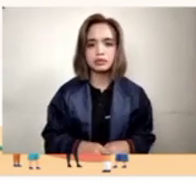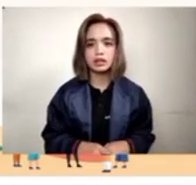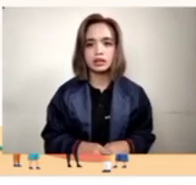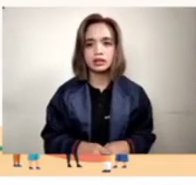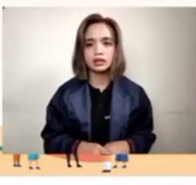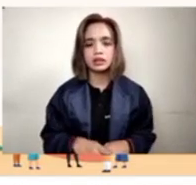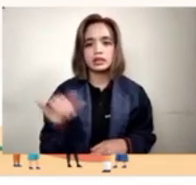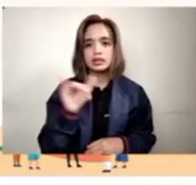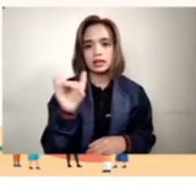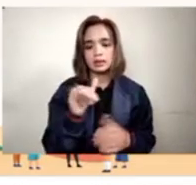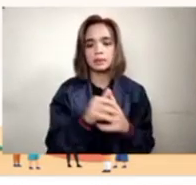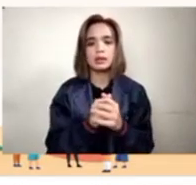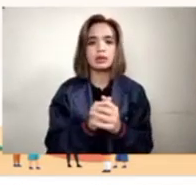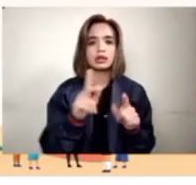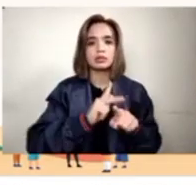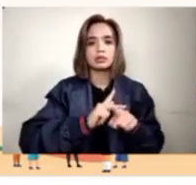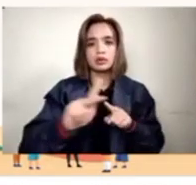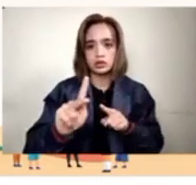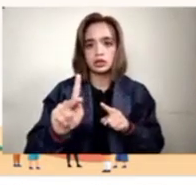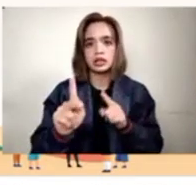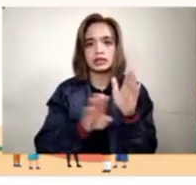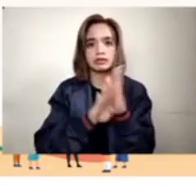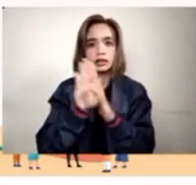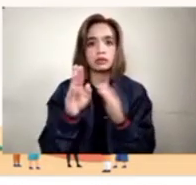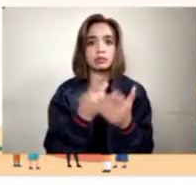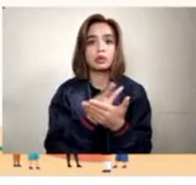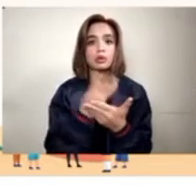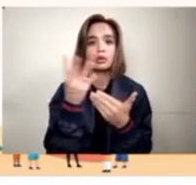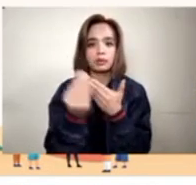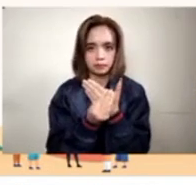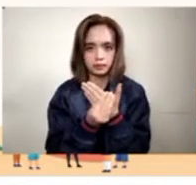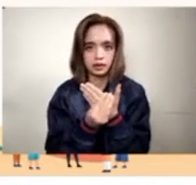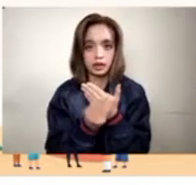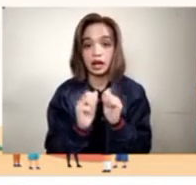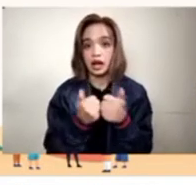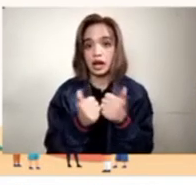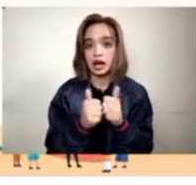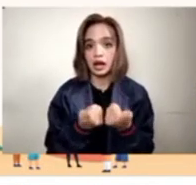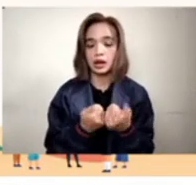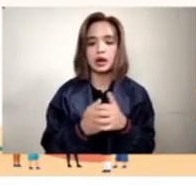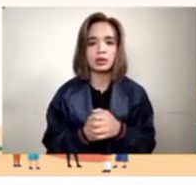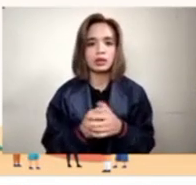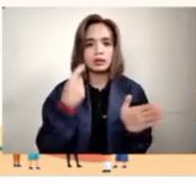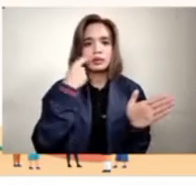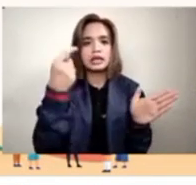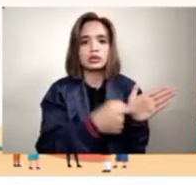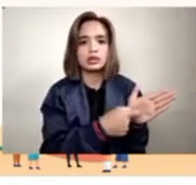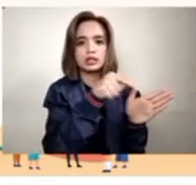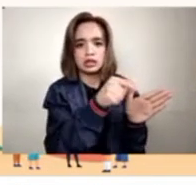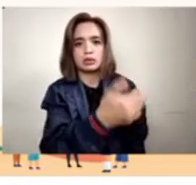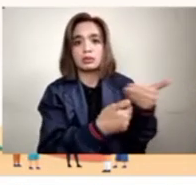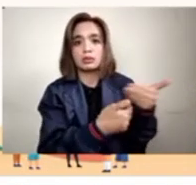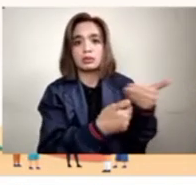its staffing complement and the integration of the in-service professional development program